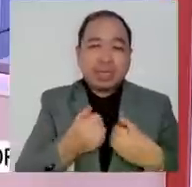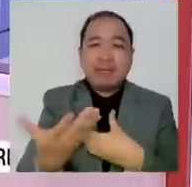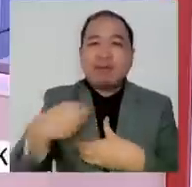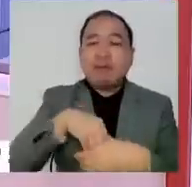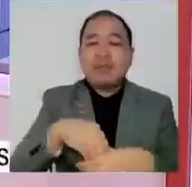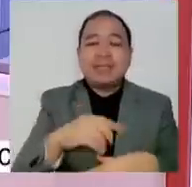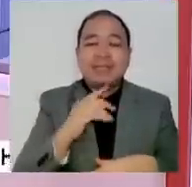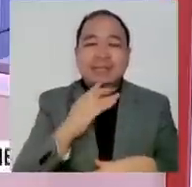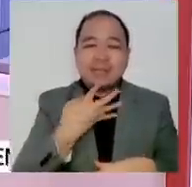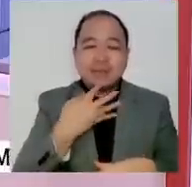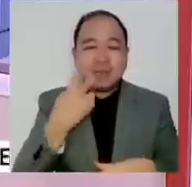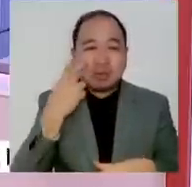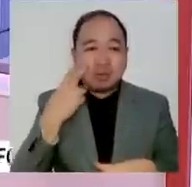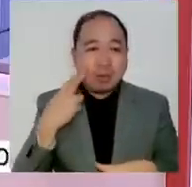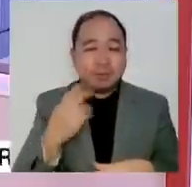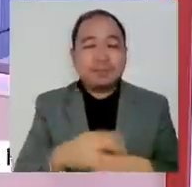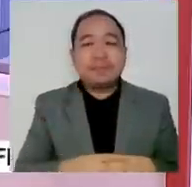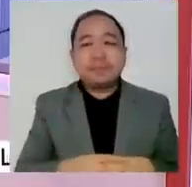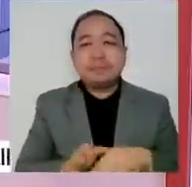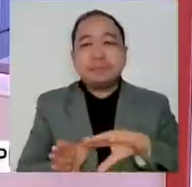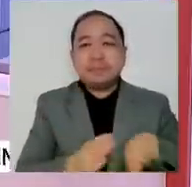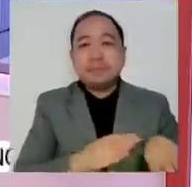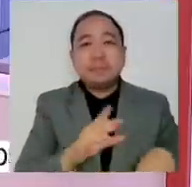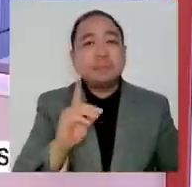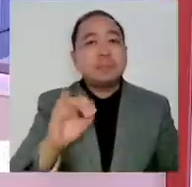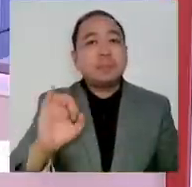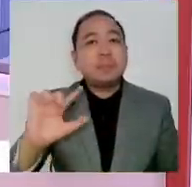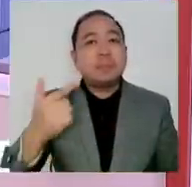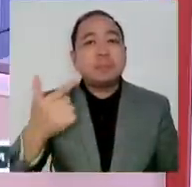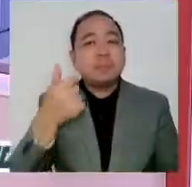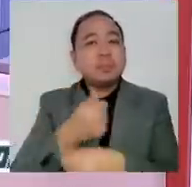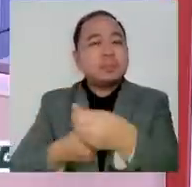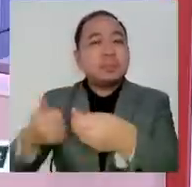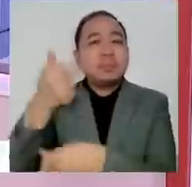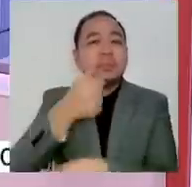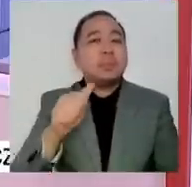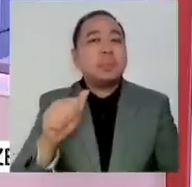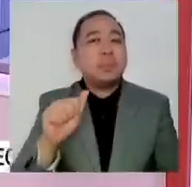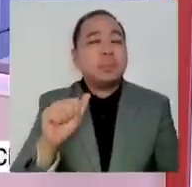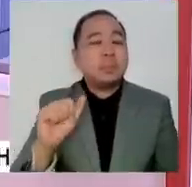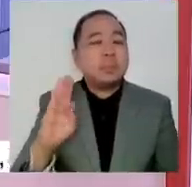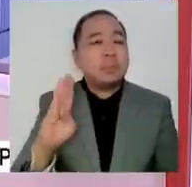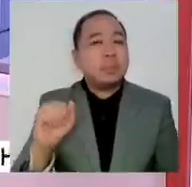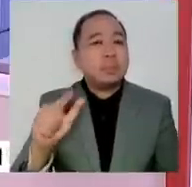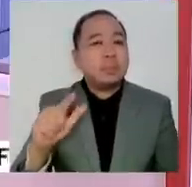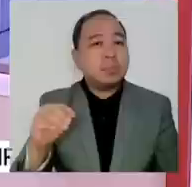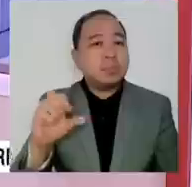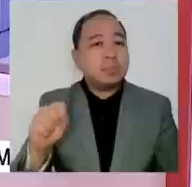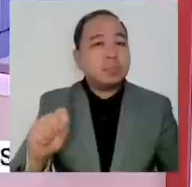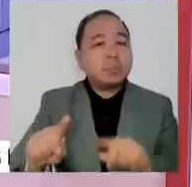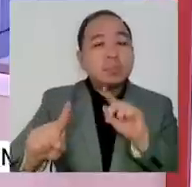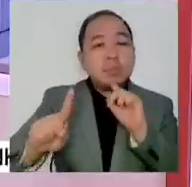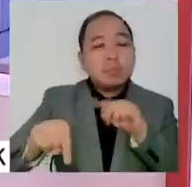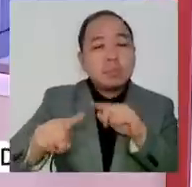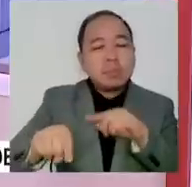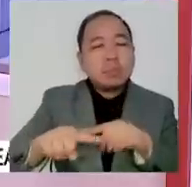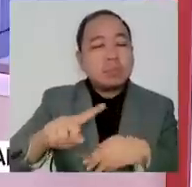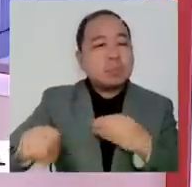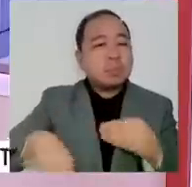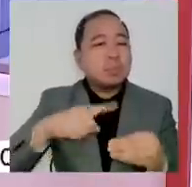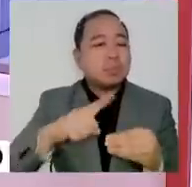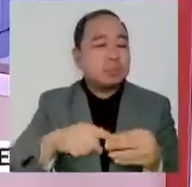Interior Secretary Benhur Abalos responding to the statement of Police Chief Rodolfo Azurin, he is being misled to believe there